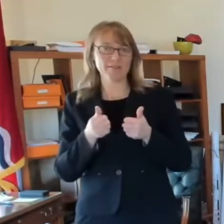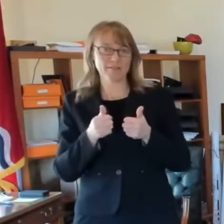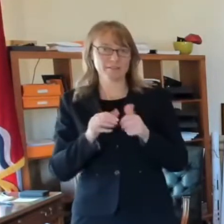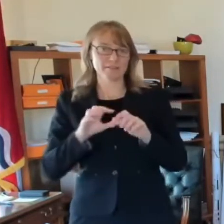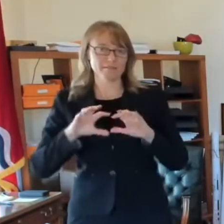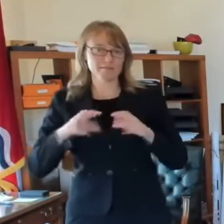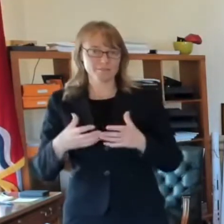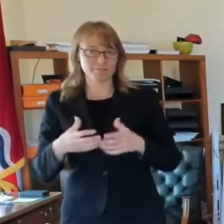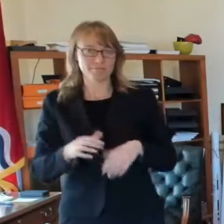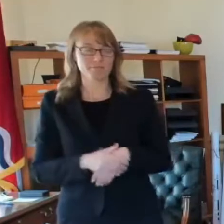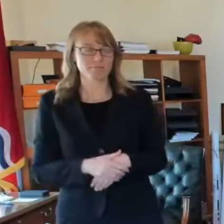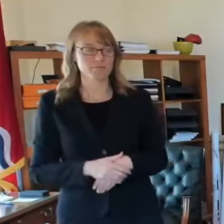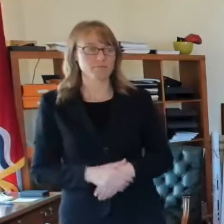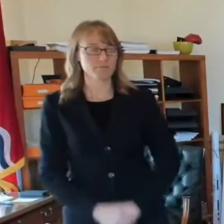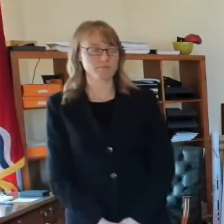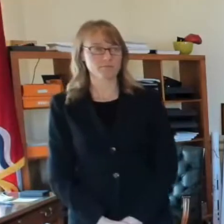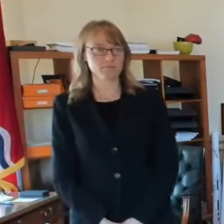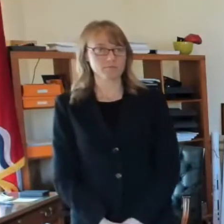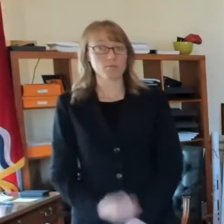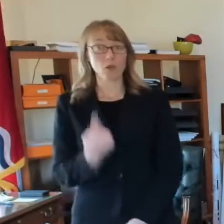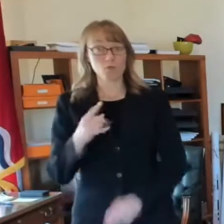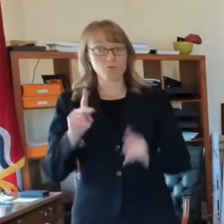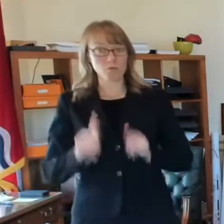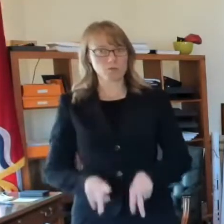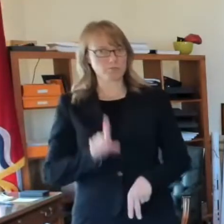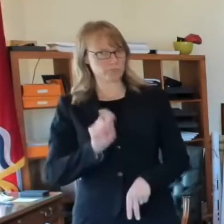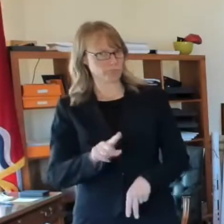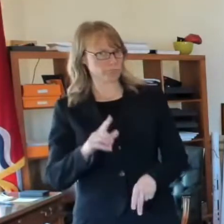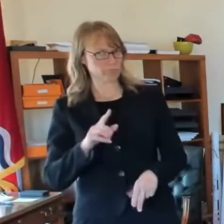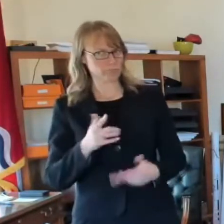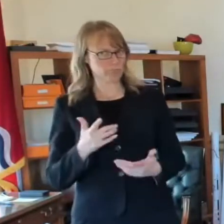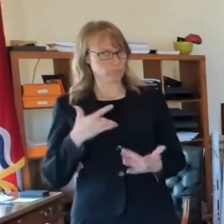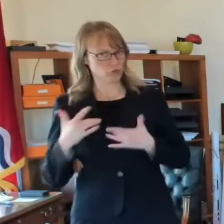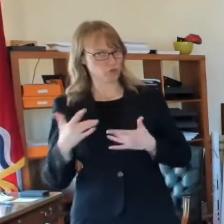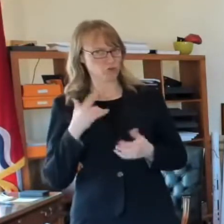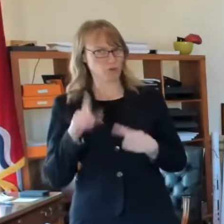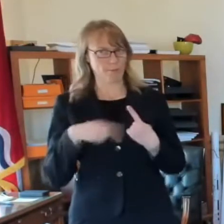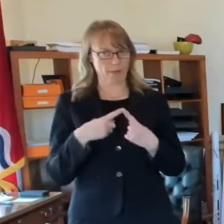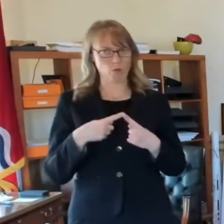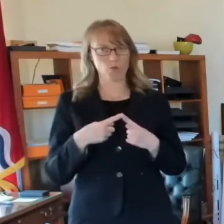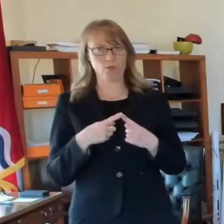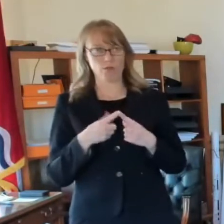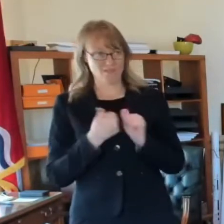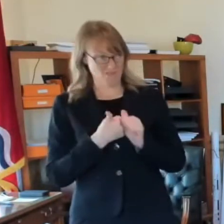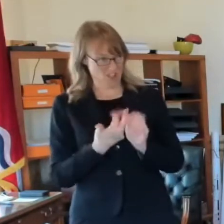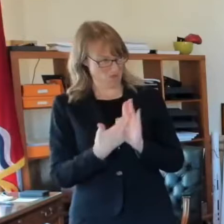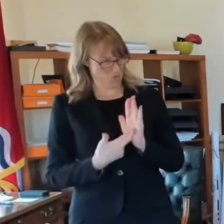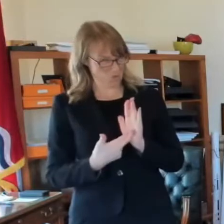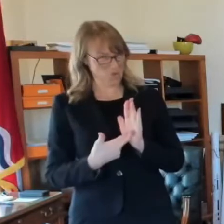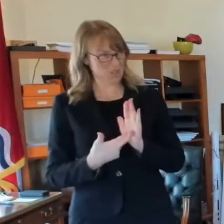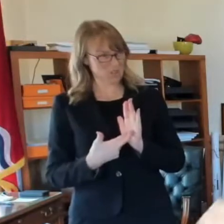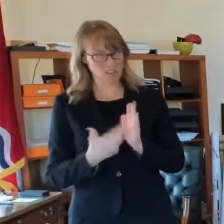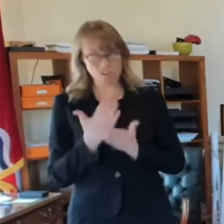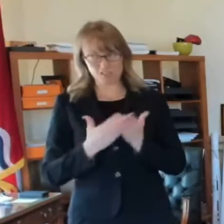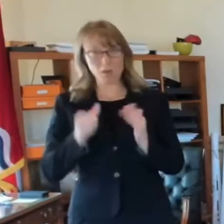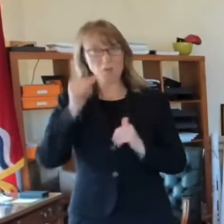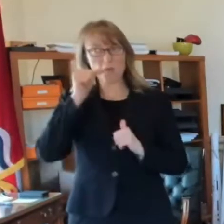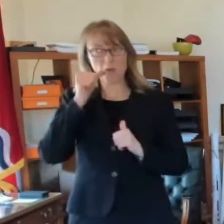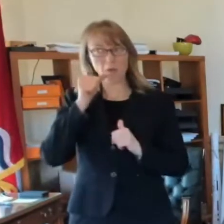enforcement, Mayor. So she's seen bars who maybe are staying open past 11, maybe pushing their